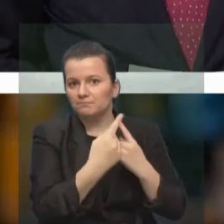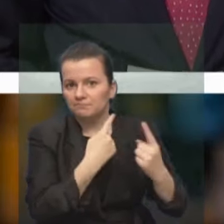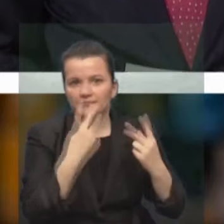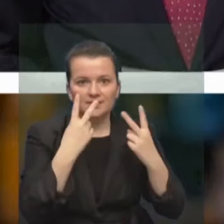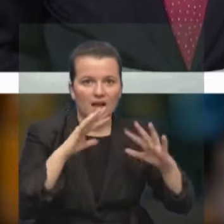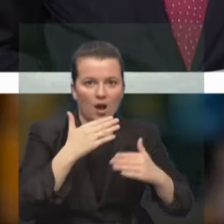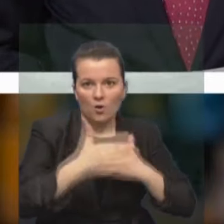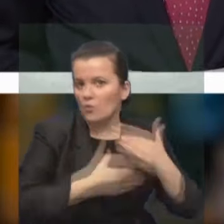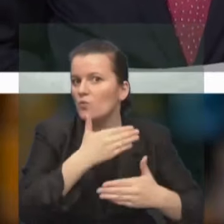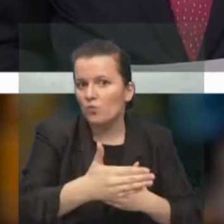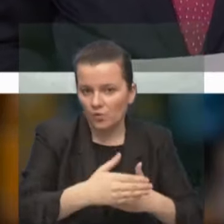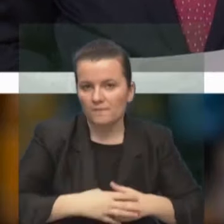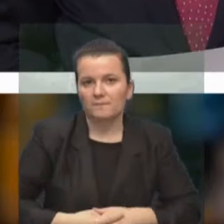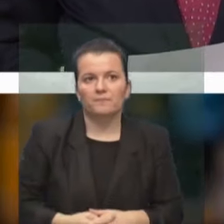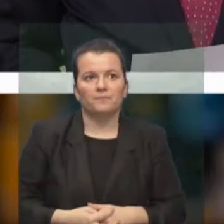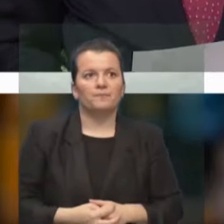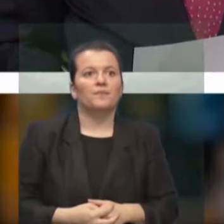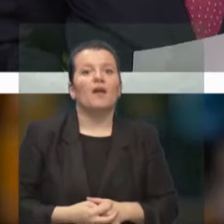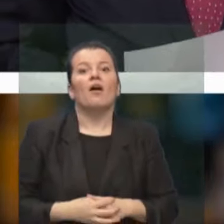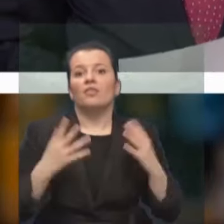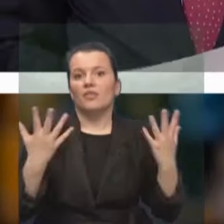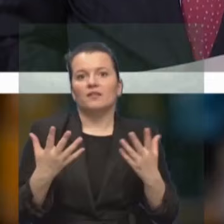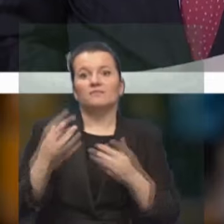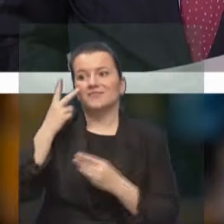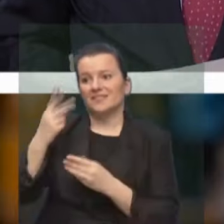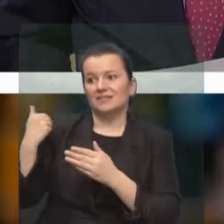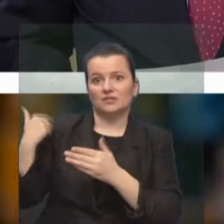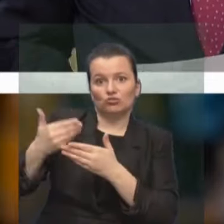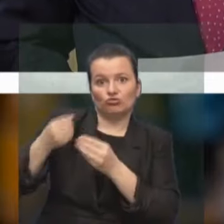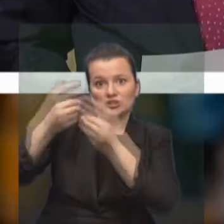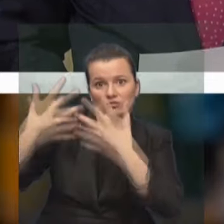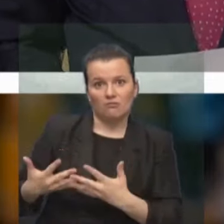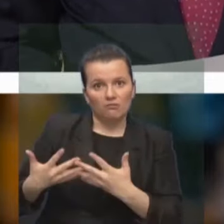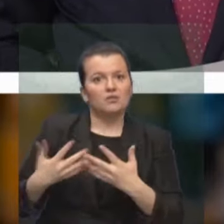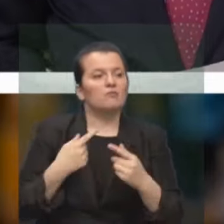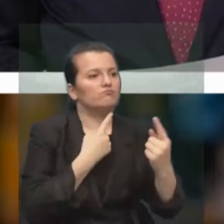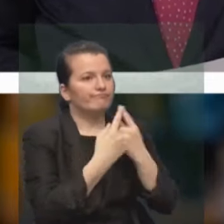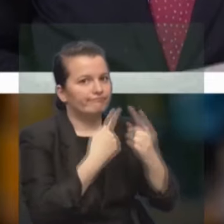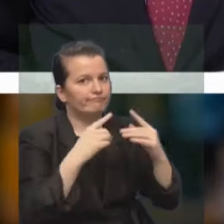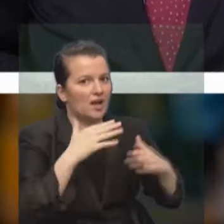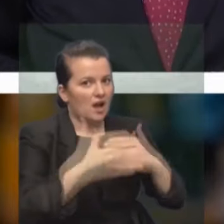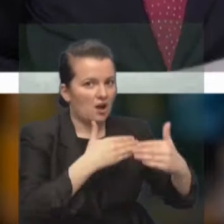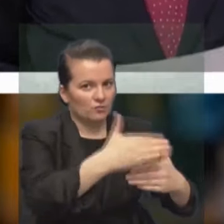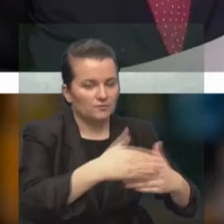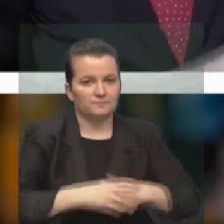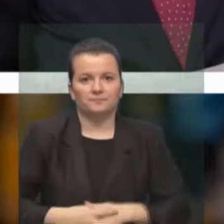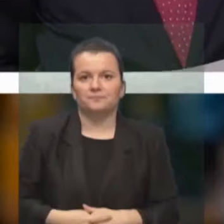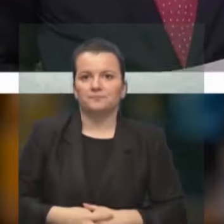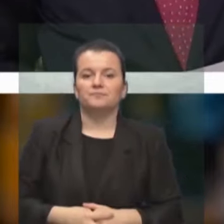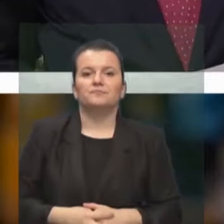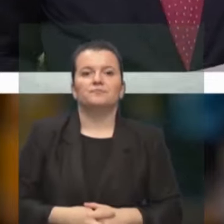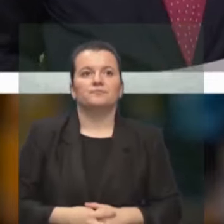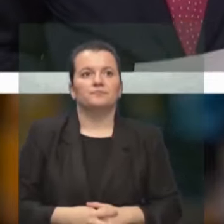outlines of which were shared with the board of directors in July. Several sessions were organized between the general management and the